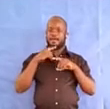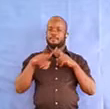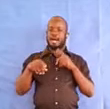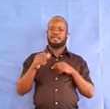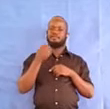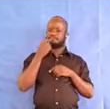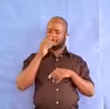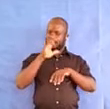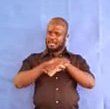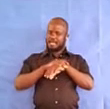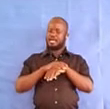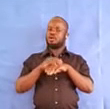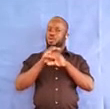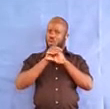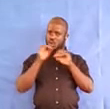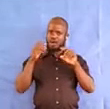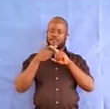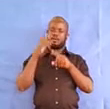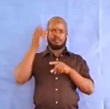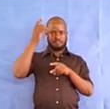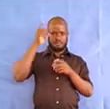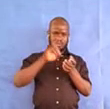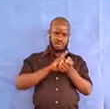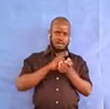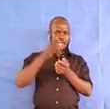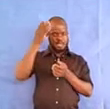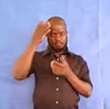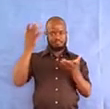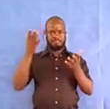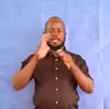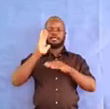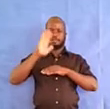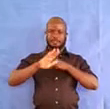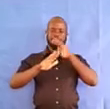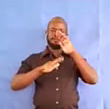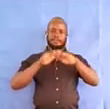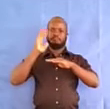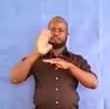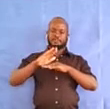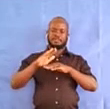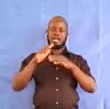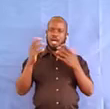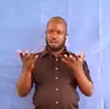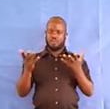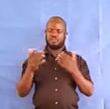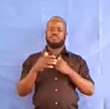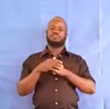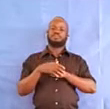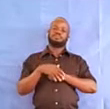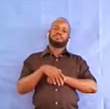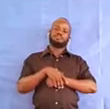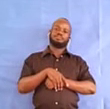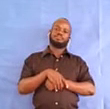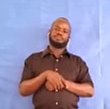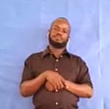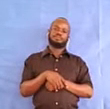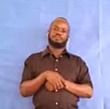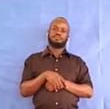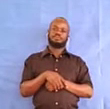A person who has HIV but does not get treatment by a doctor or nurse will go through the following stages.